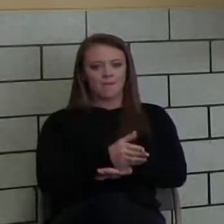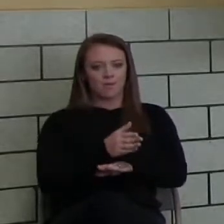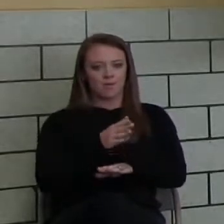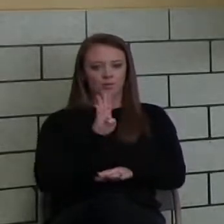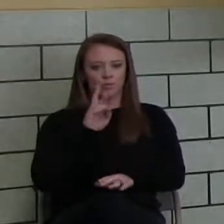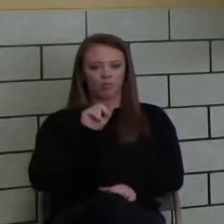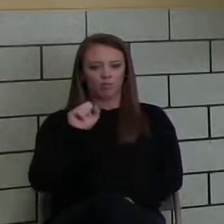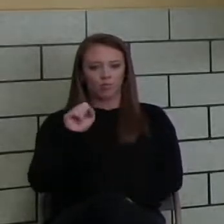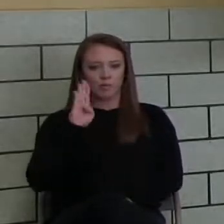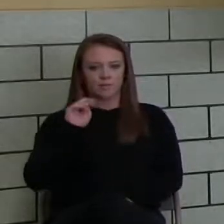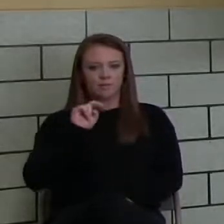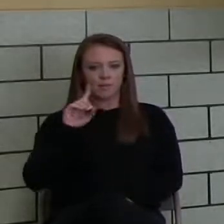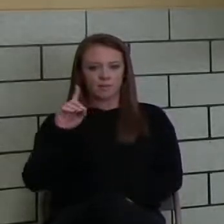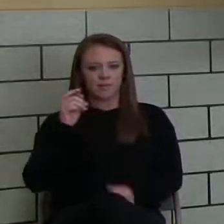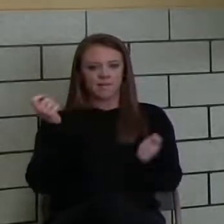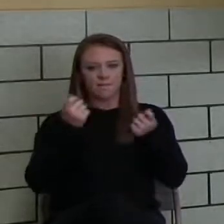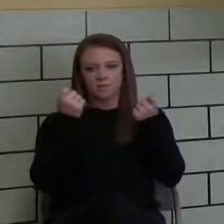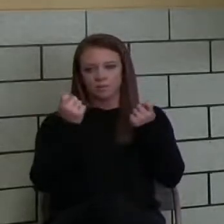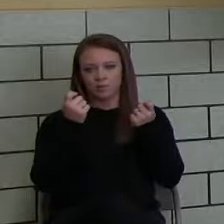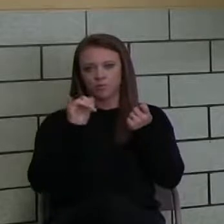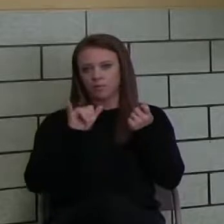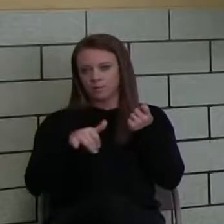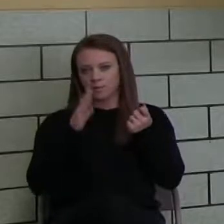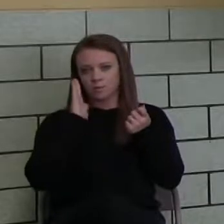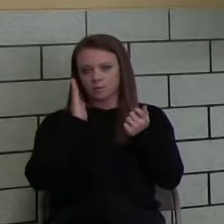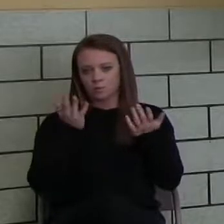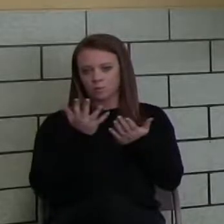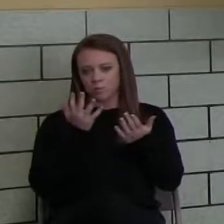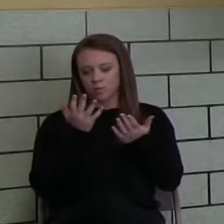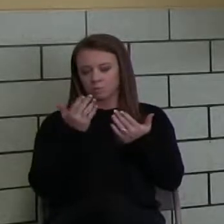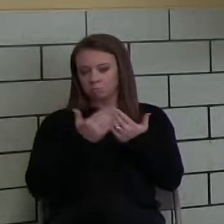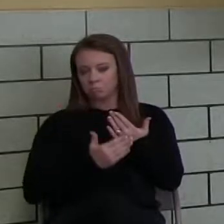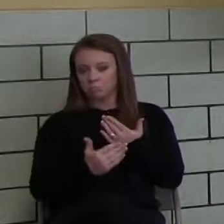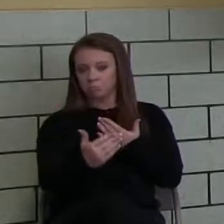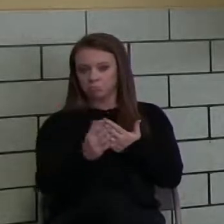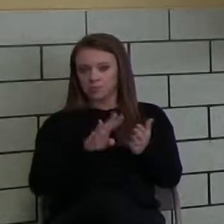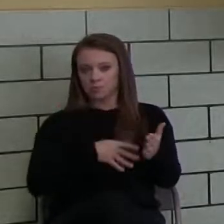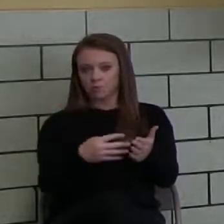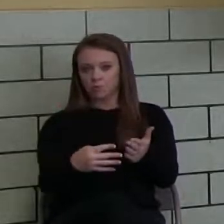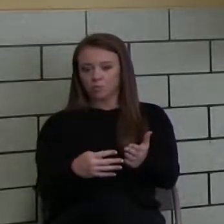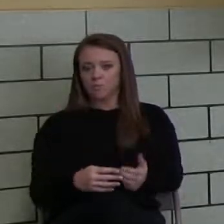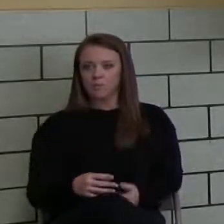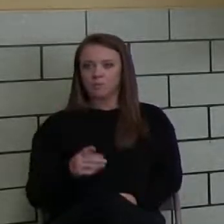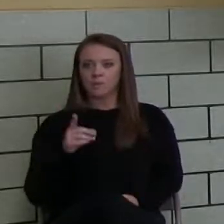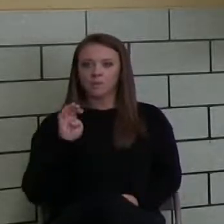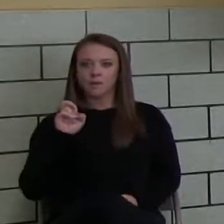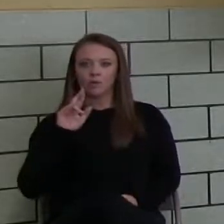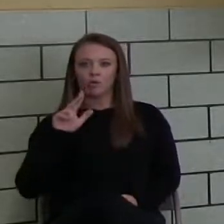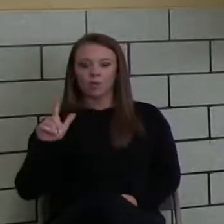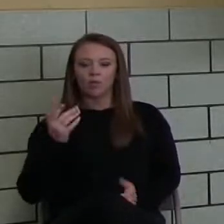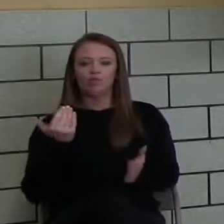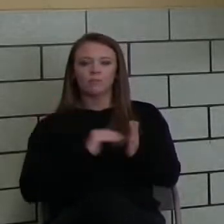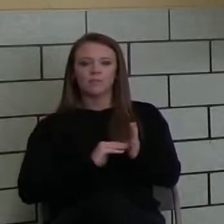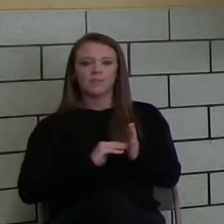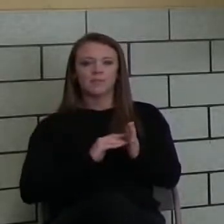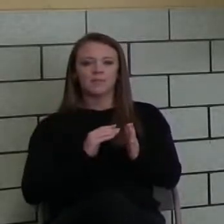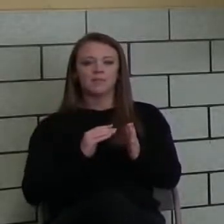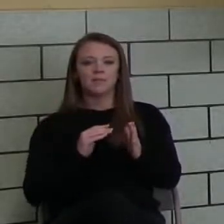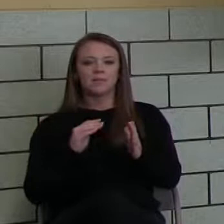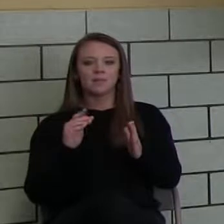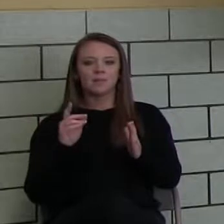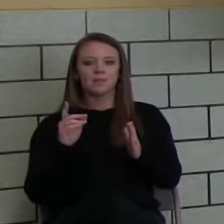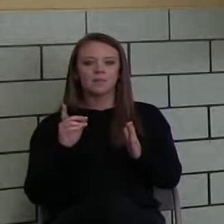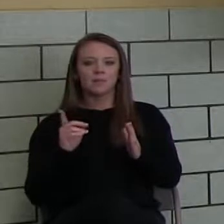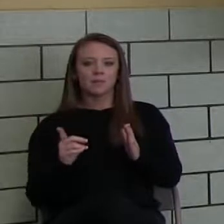So that's what's coming up. And left on the plate. And to repeat again, one of the things that the Whisker